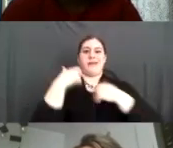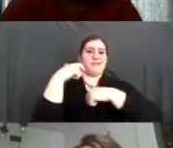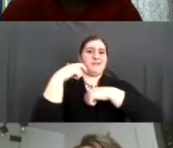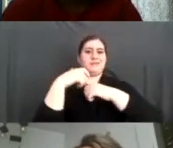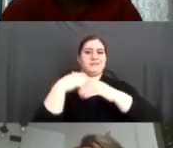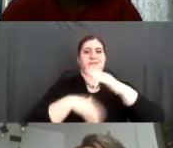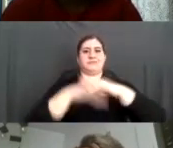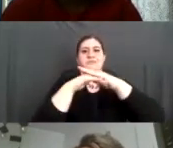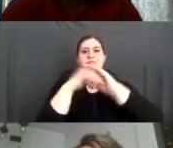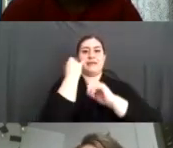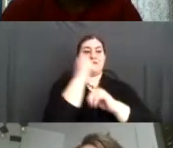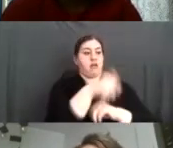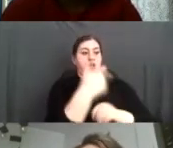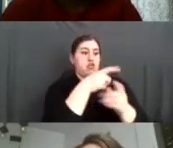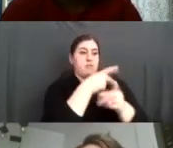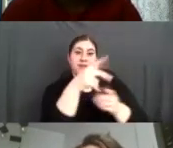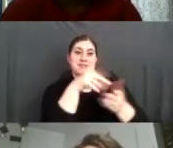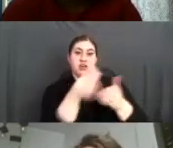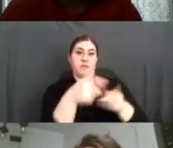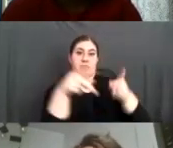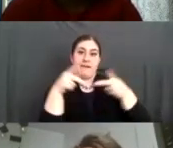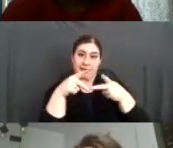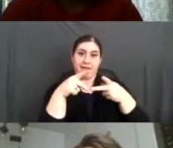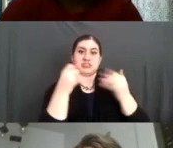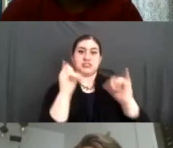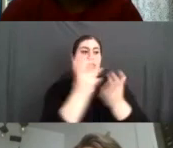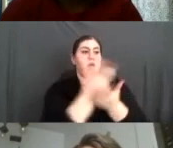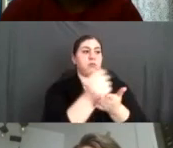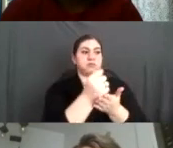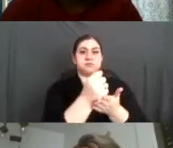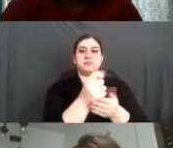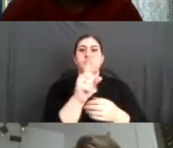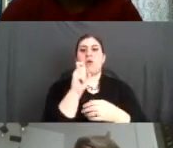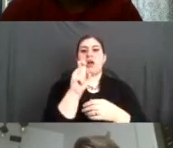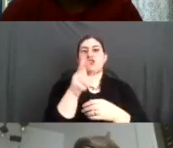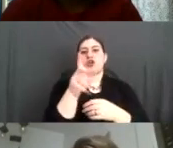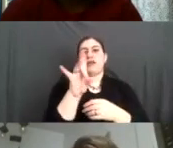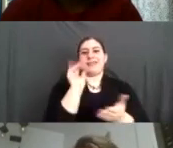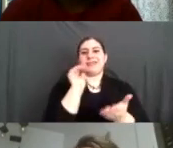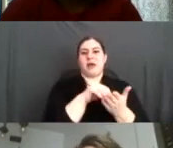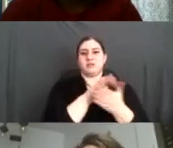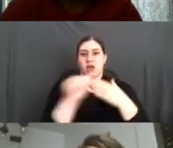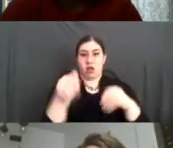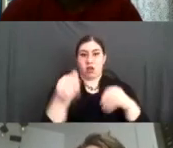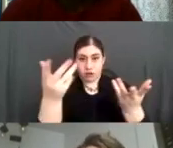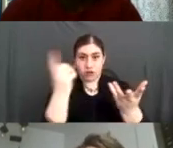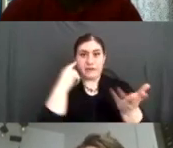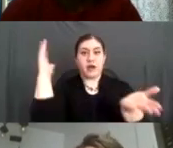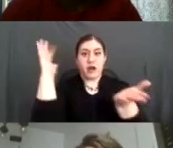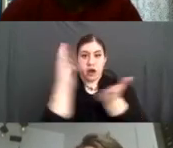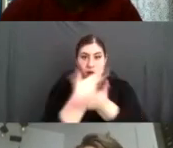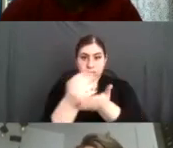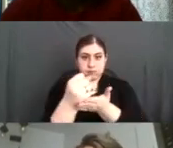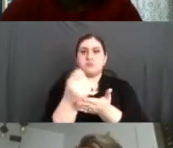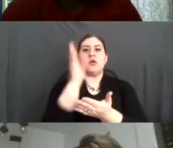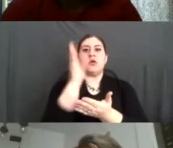not done other professional study elsewhere and exhausted your lifetime limit of $138,000, you will be offered a federal